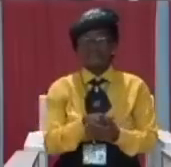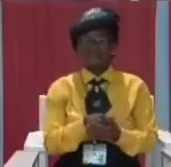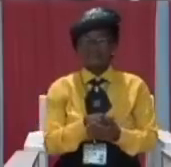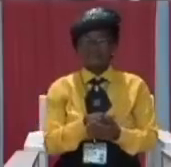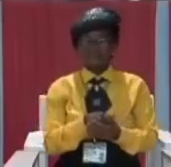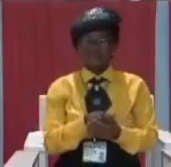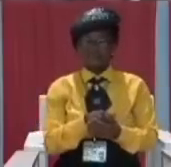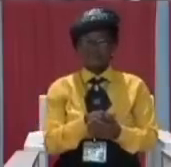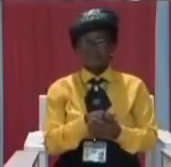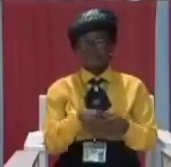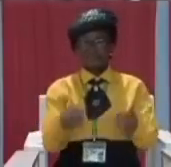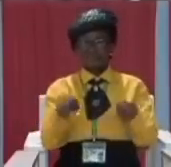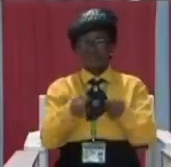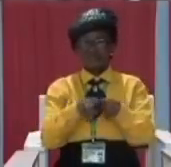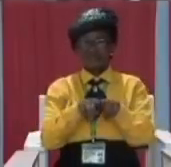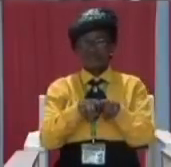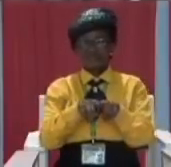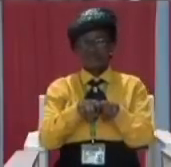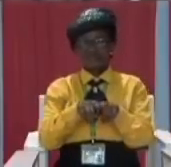So,